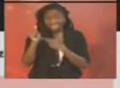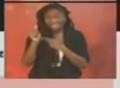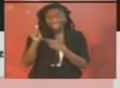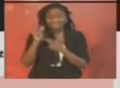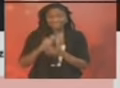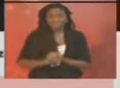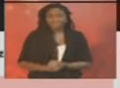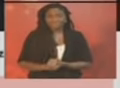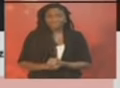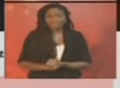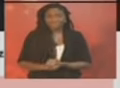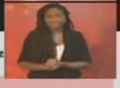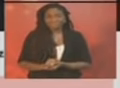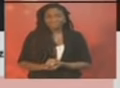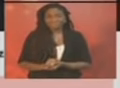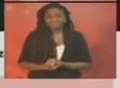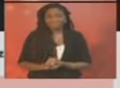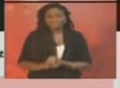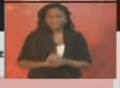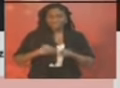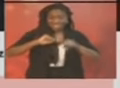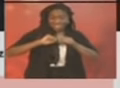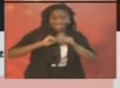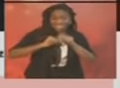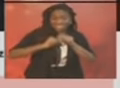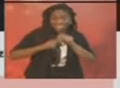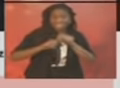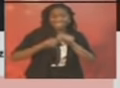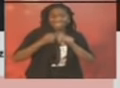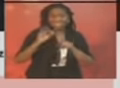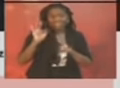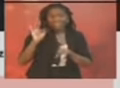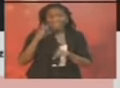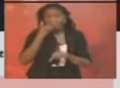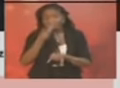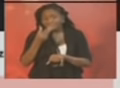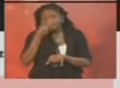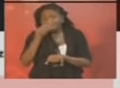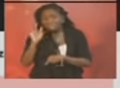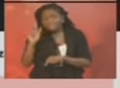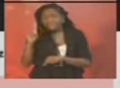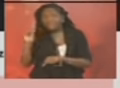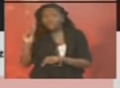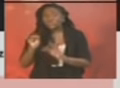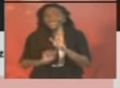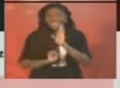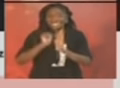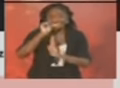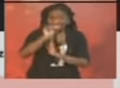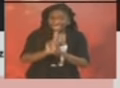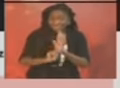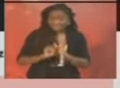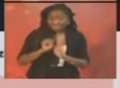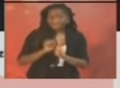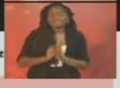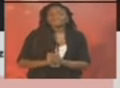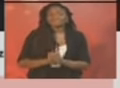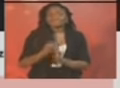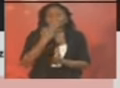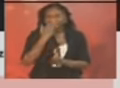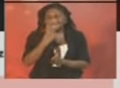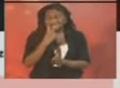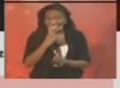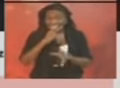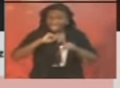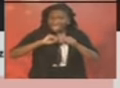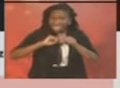the flu season on May of any given year. We see a straight line going all the way down, which is actually almost close to 0 for the entire